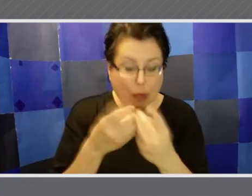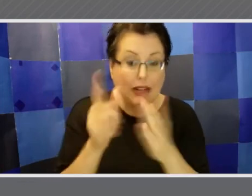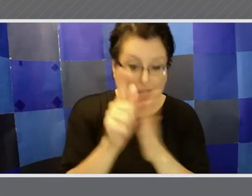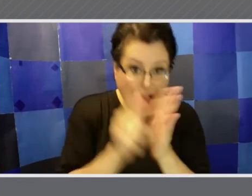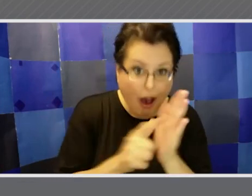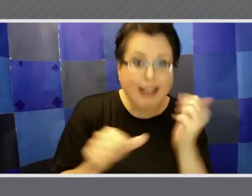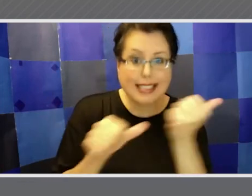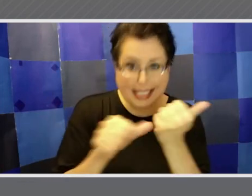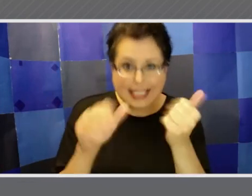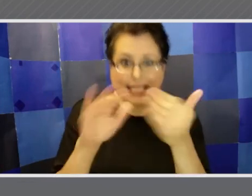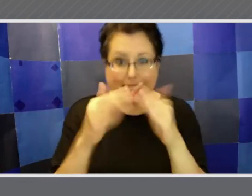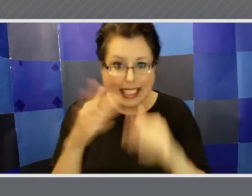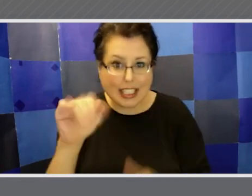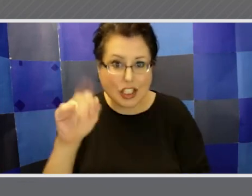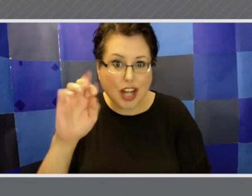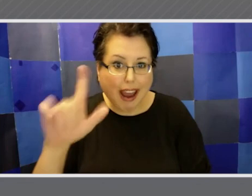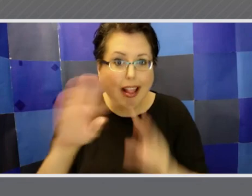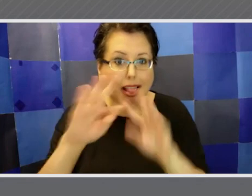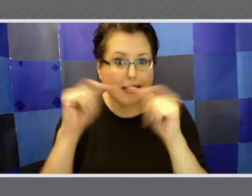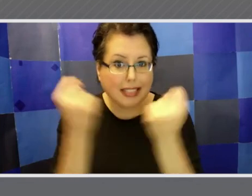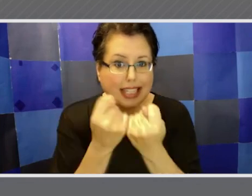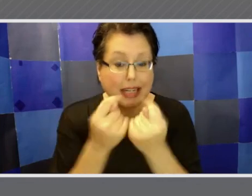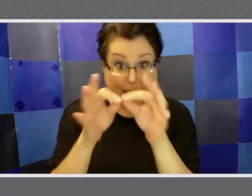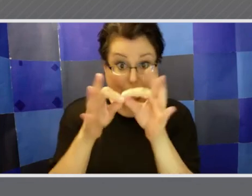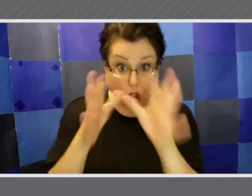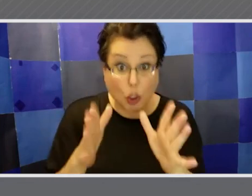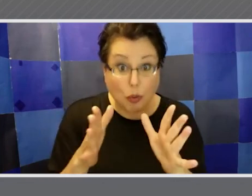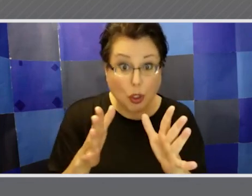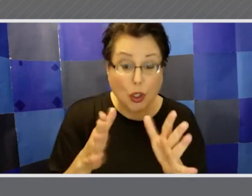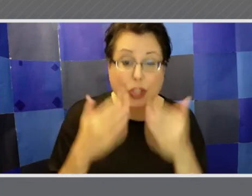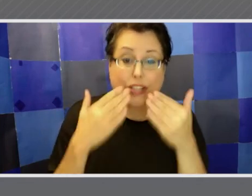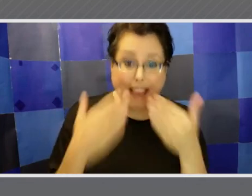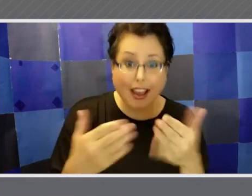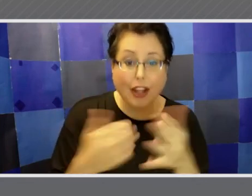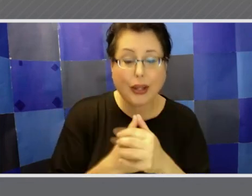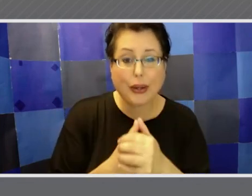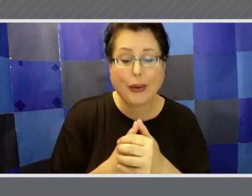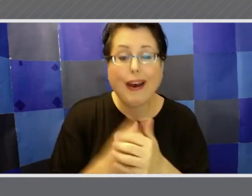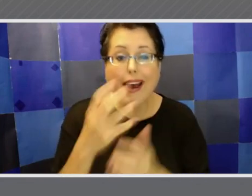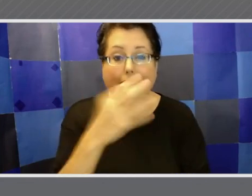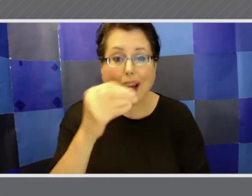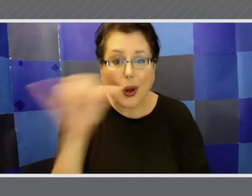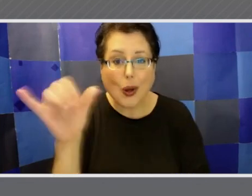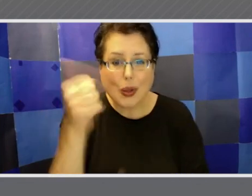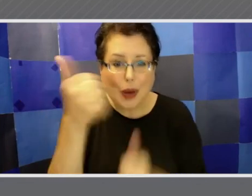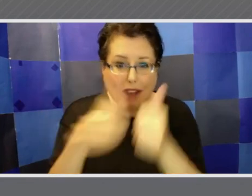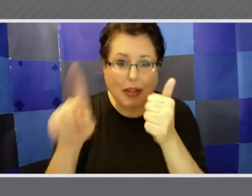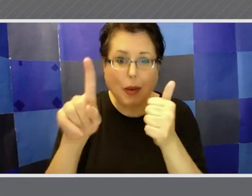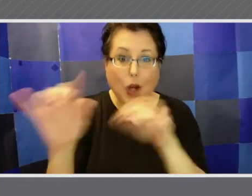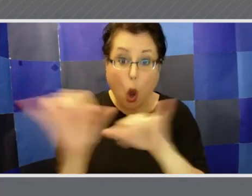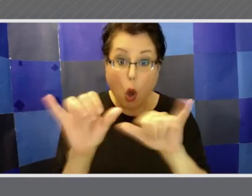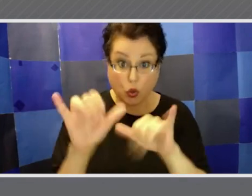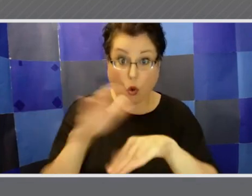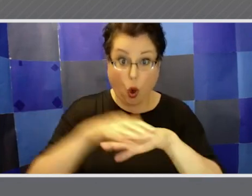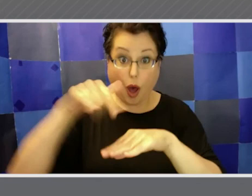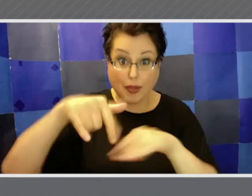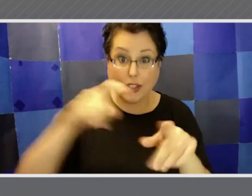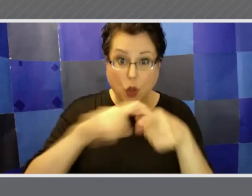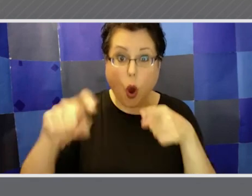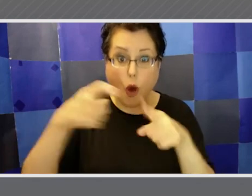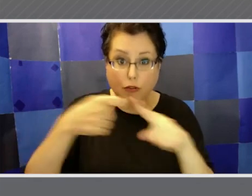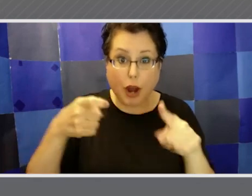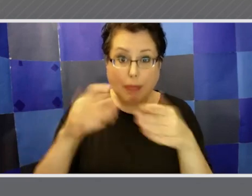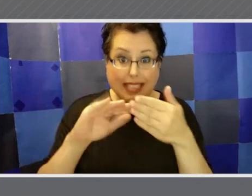Performance, the City Channel team, the interpreters, and then everyone who was also on from City